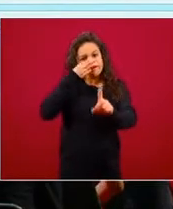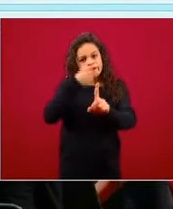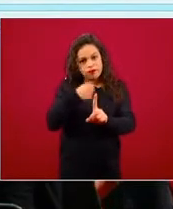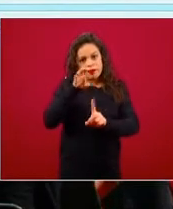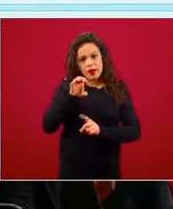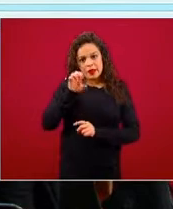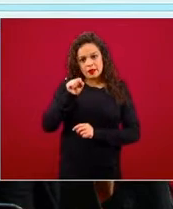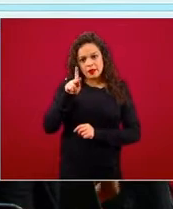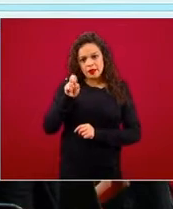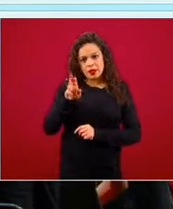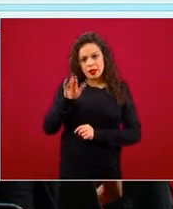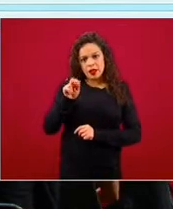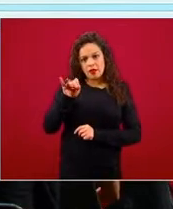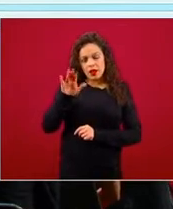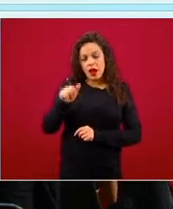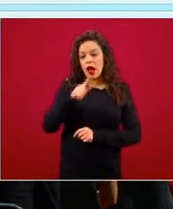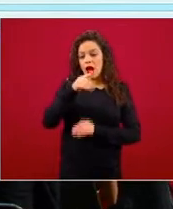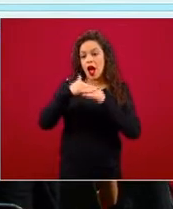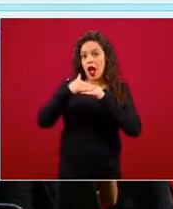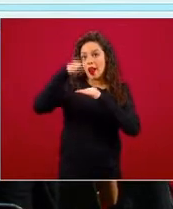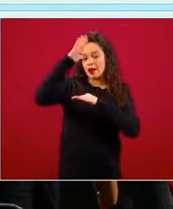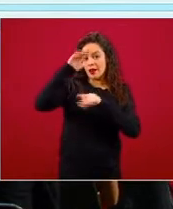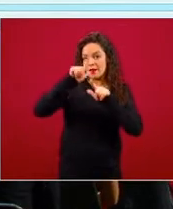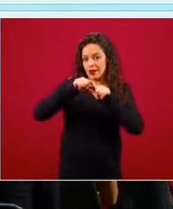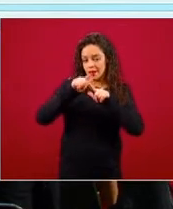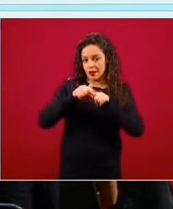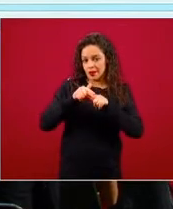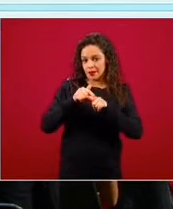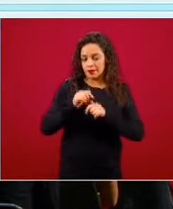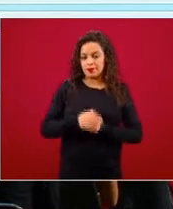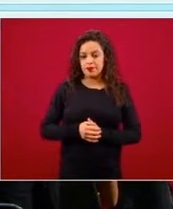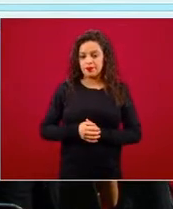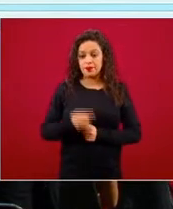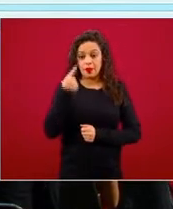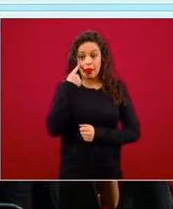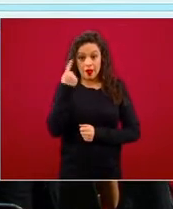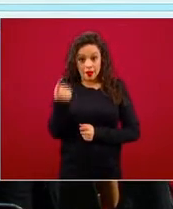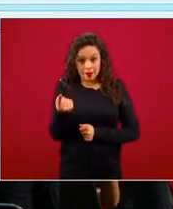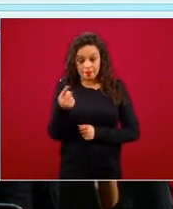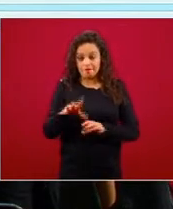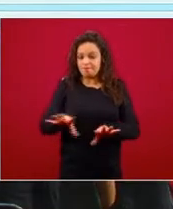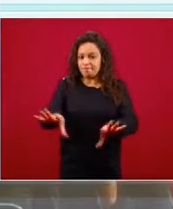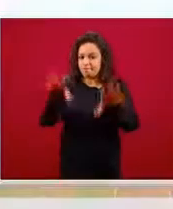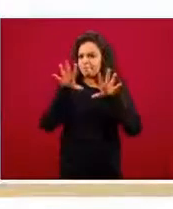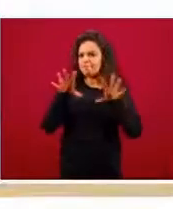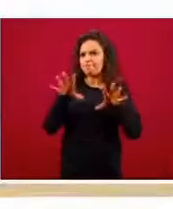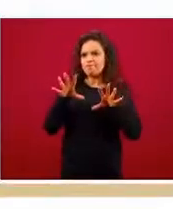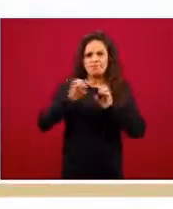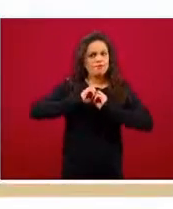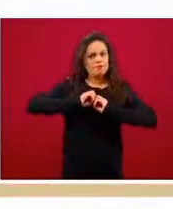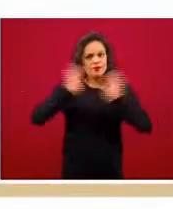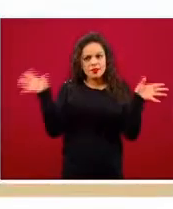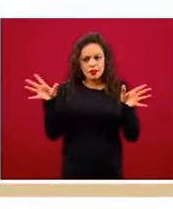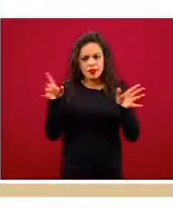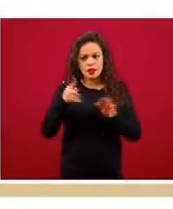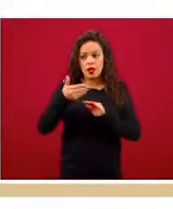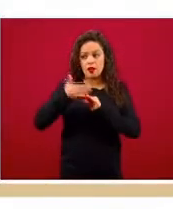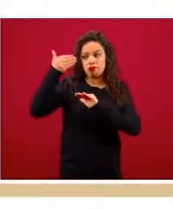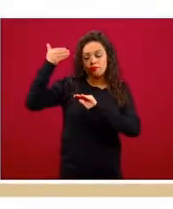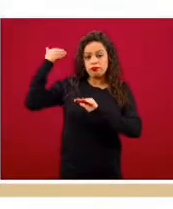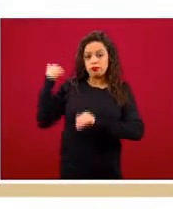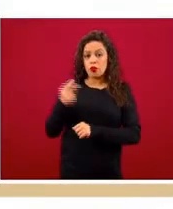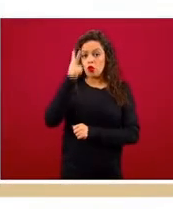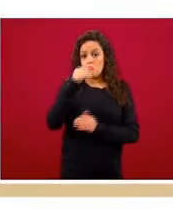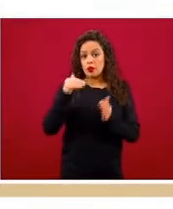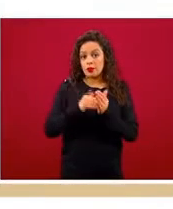see how flu in the years before our pandemic, it was not constantly